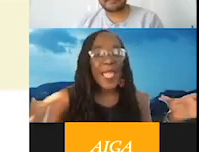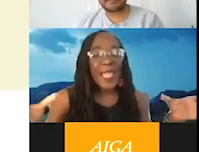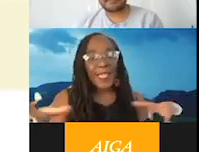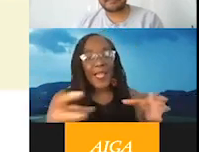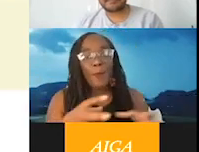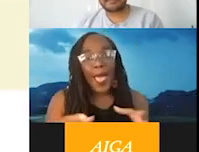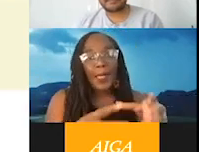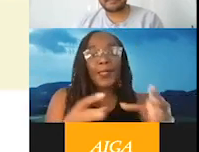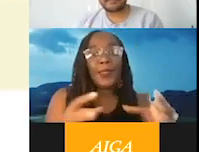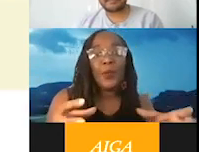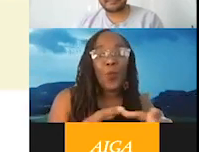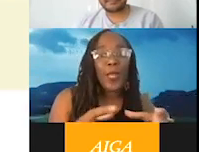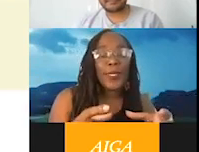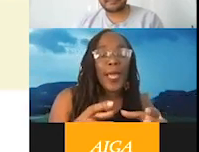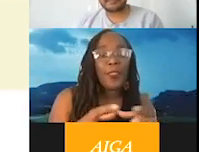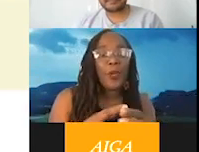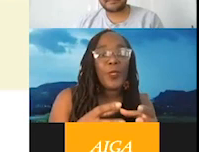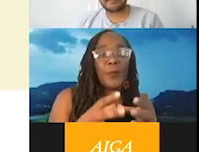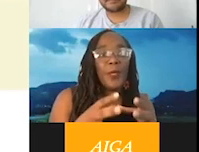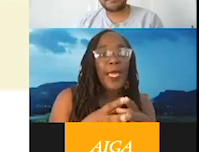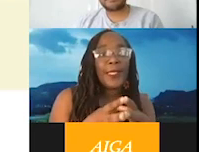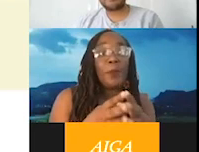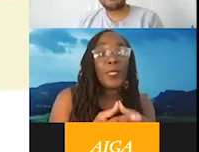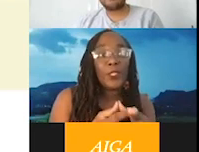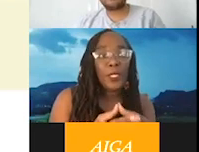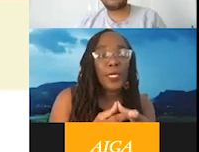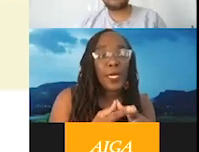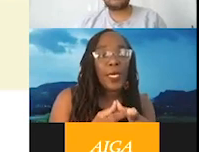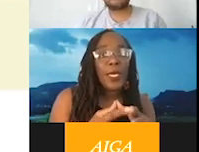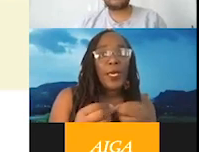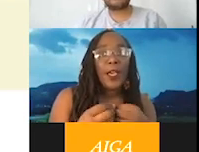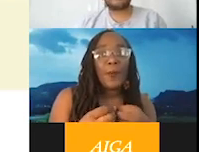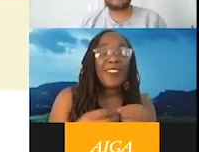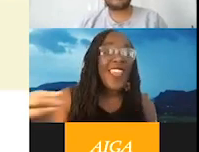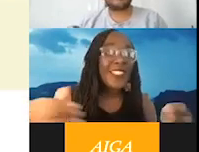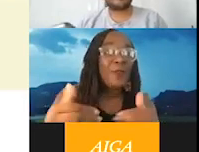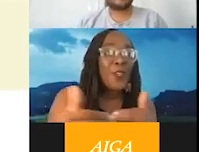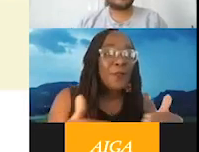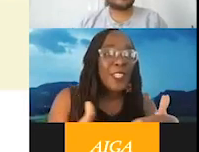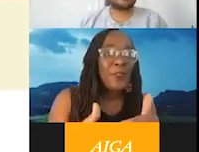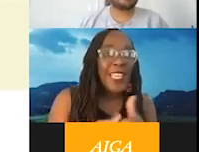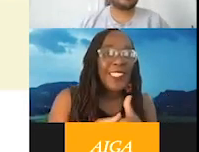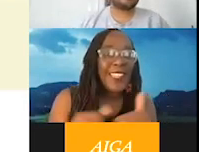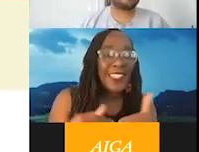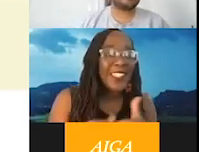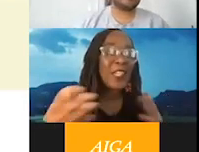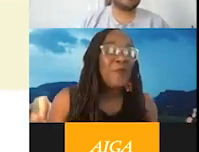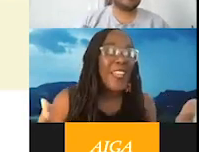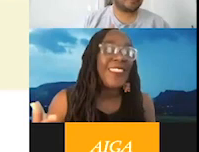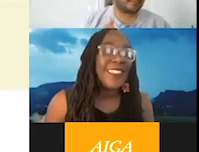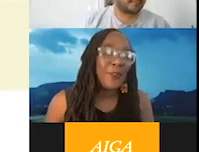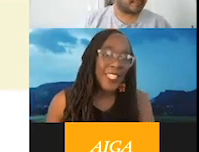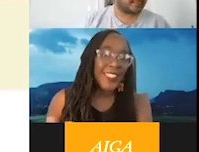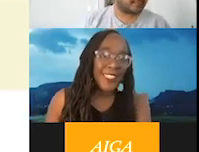And so I compiled what I thought was, I guess, most interesting. And then I had to force fit a few letters because I couldn't